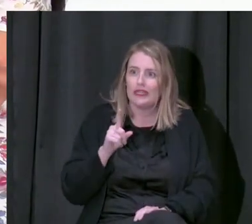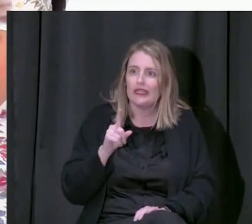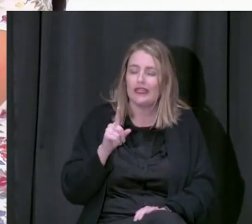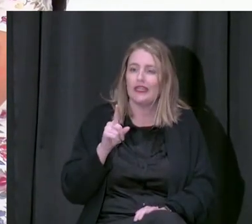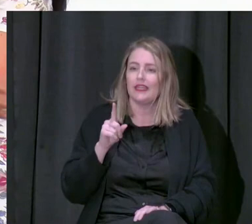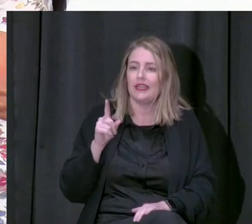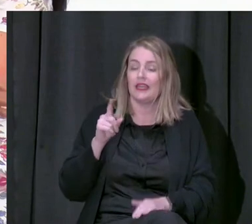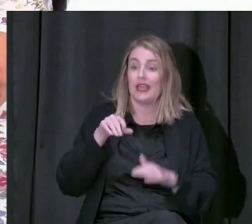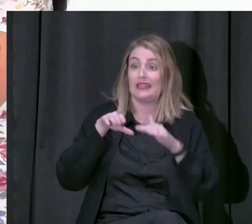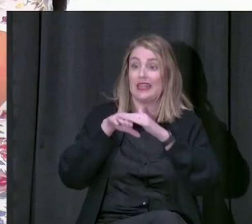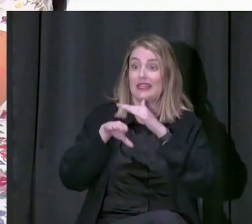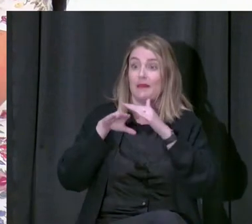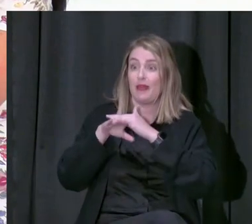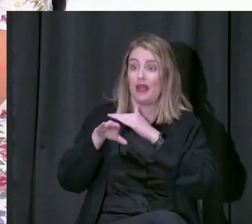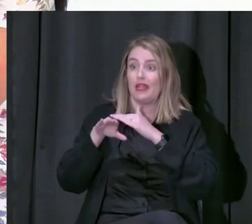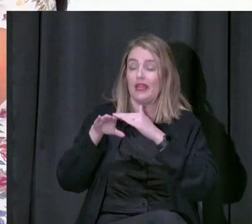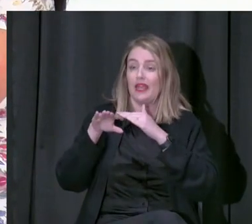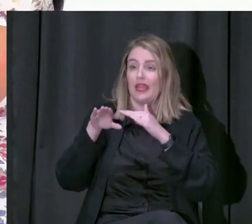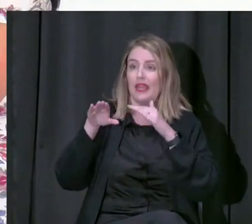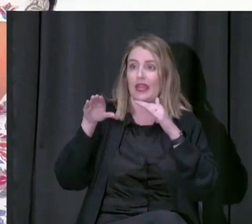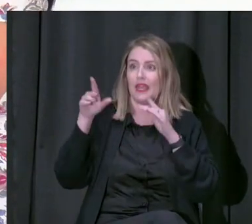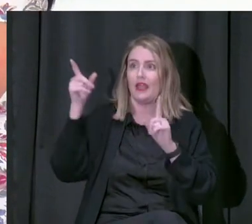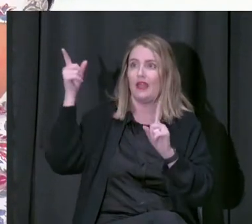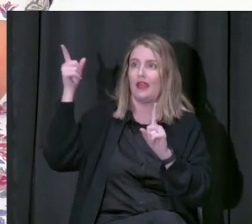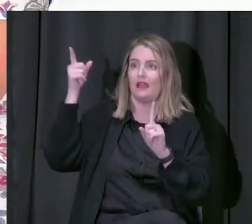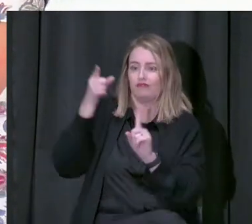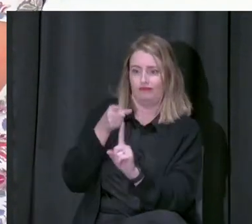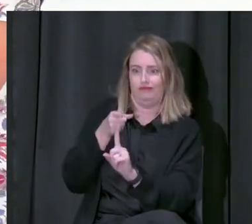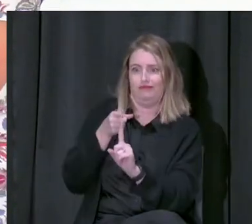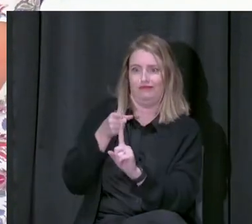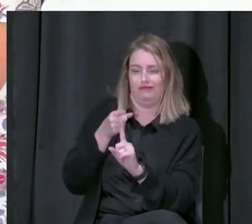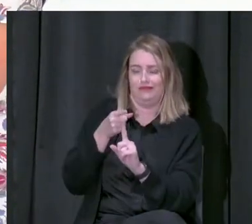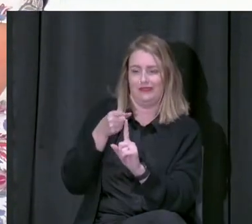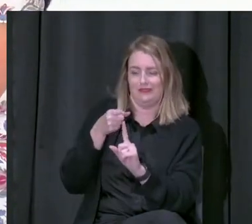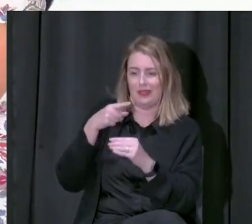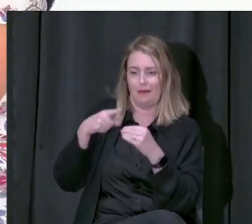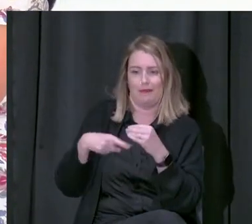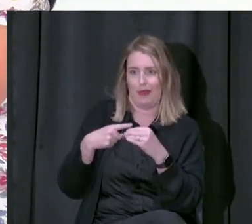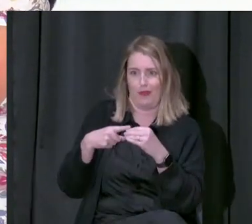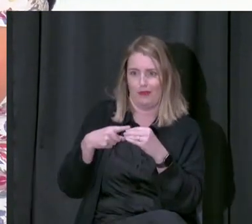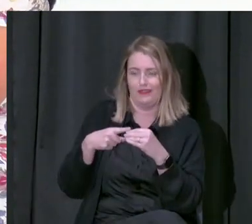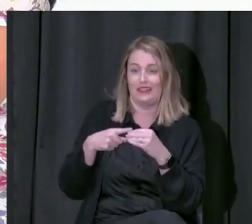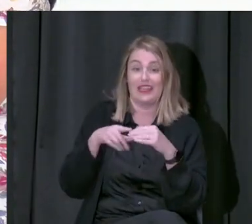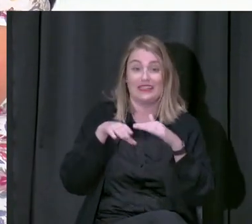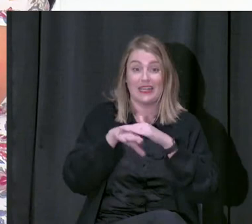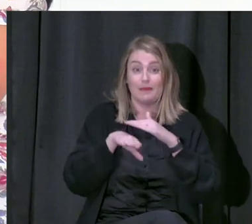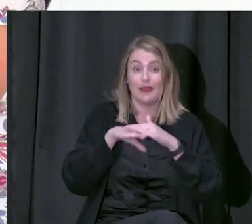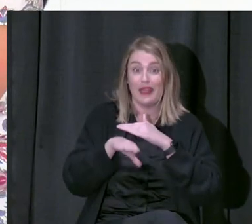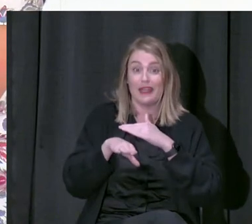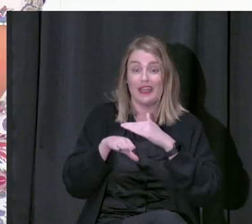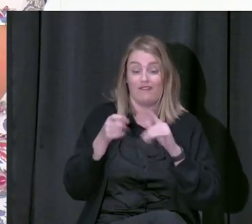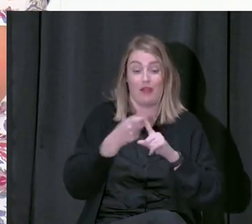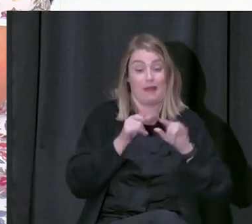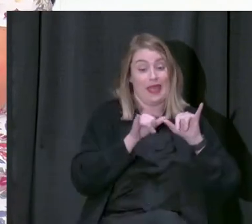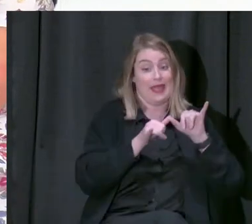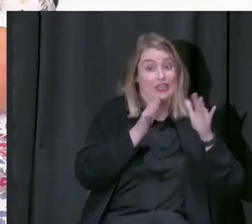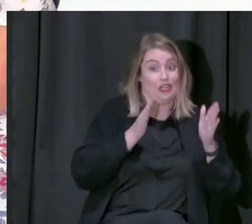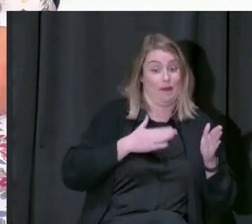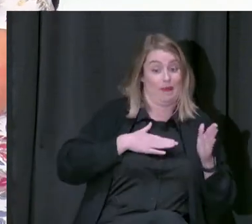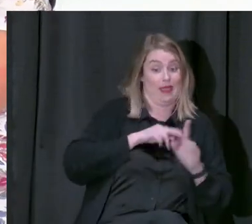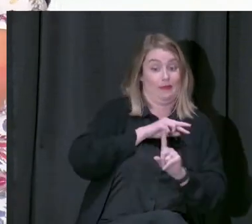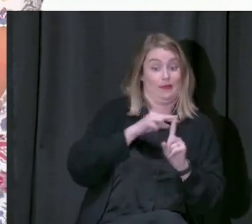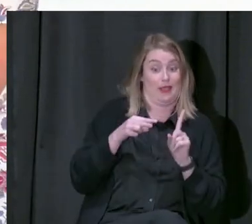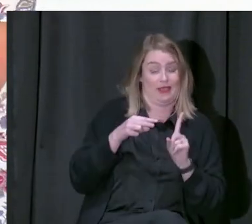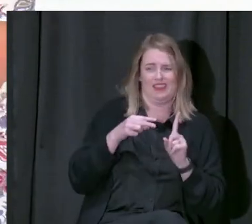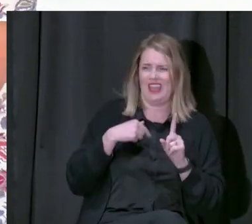break accessibility down, at the end of the day, in all honesty, accessibility from an engineer's perspective was, am